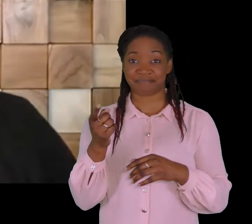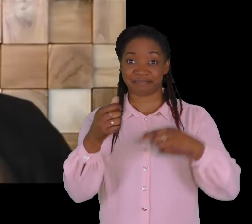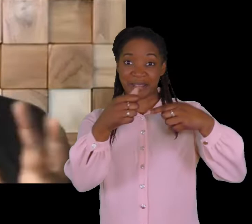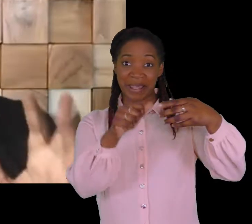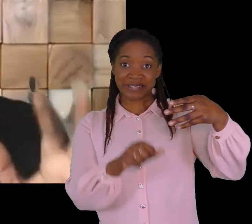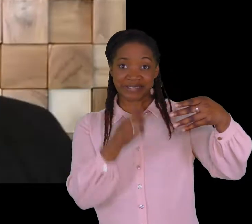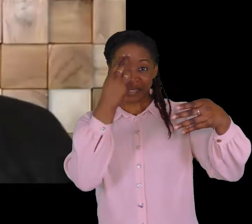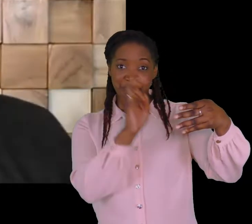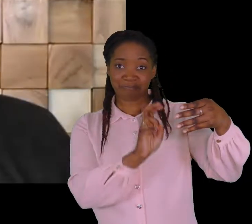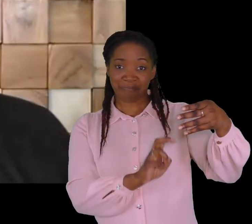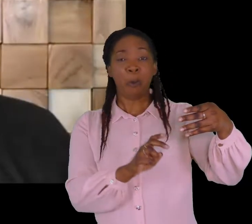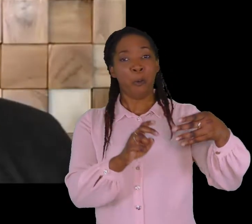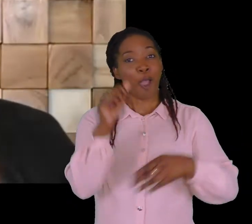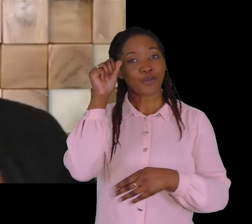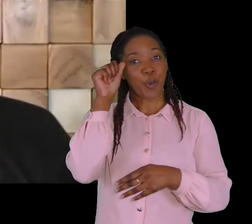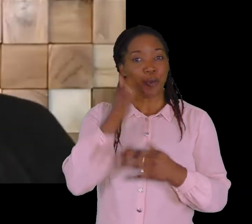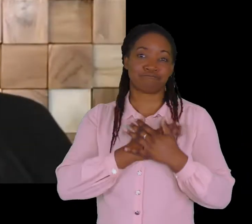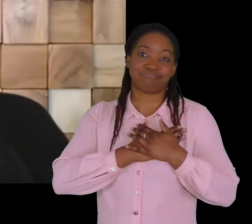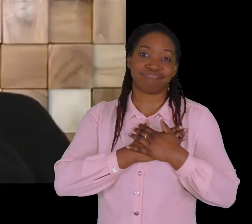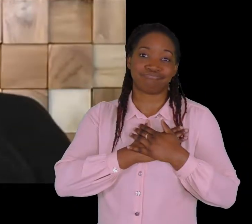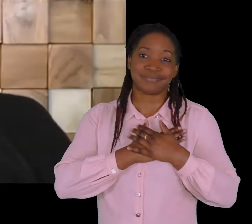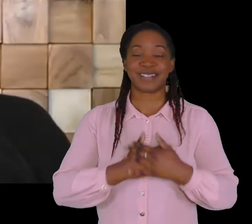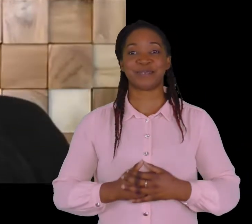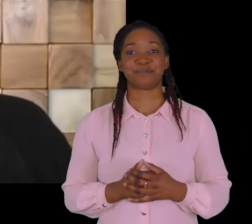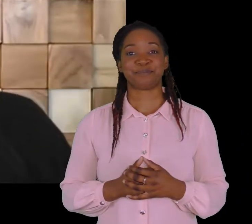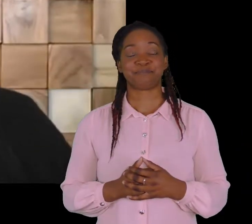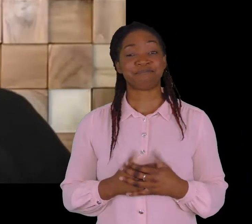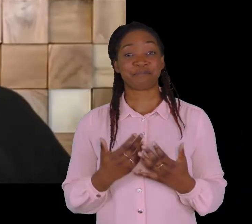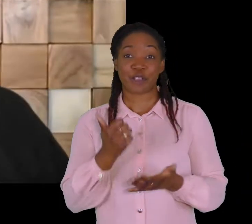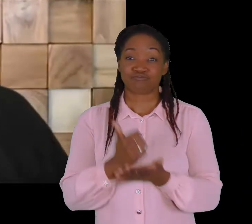see in the participants many people that I know and cherish.